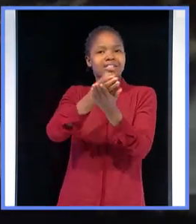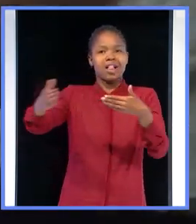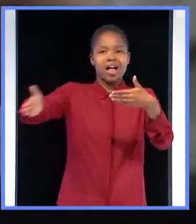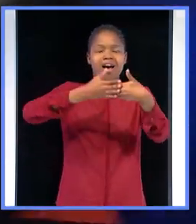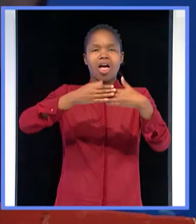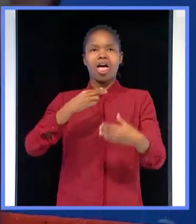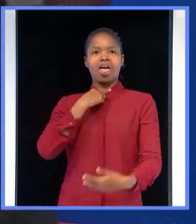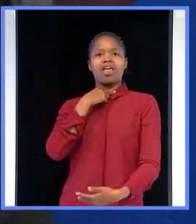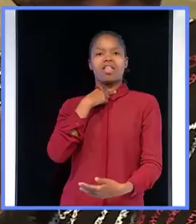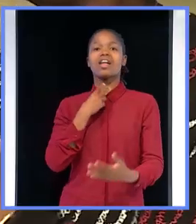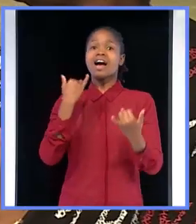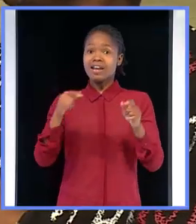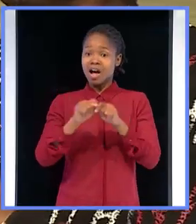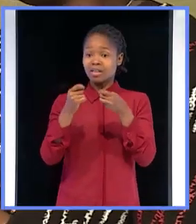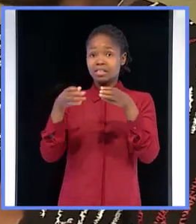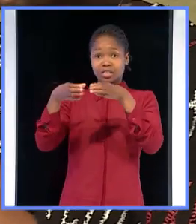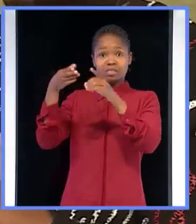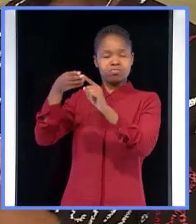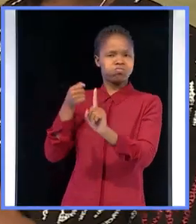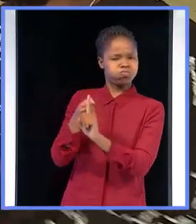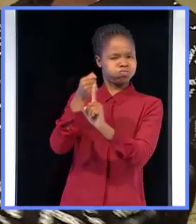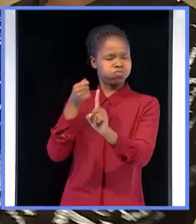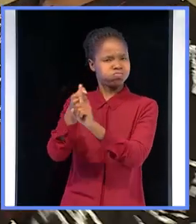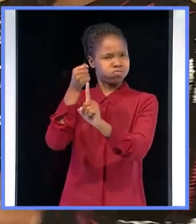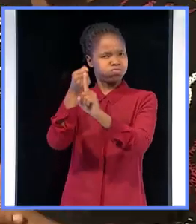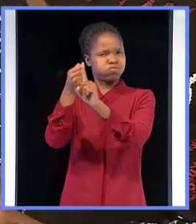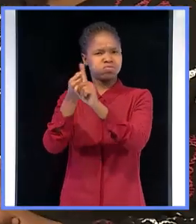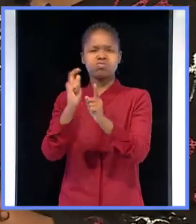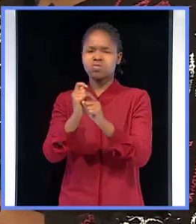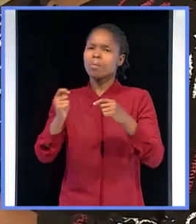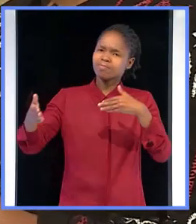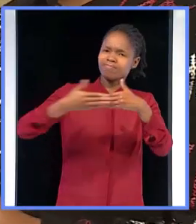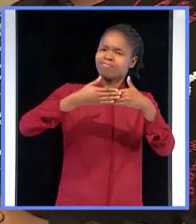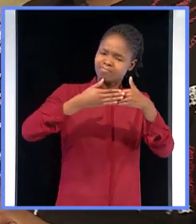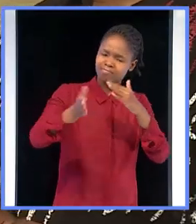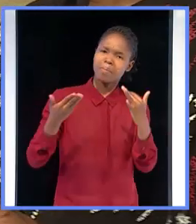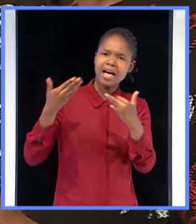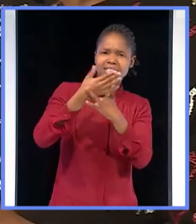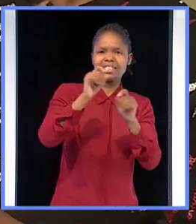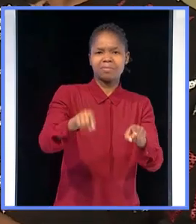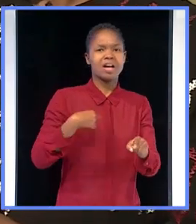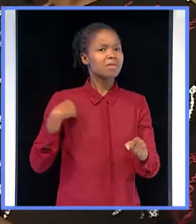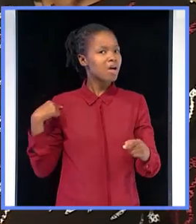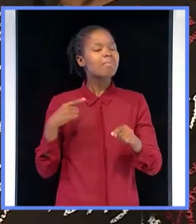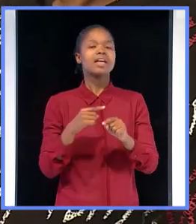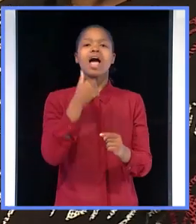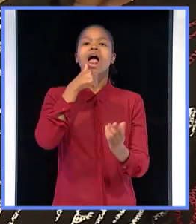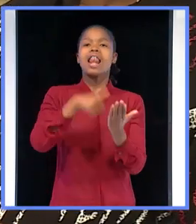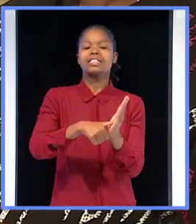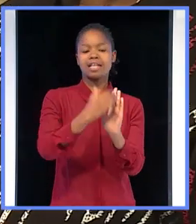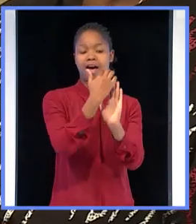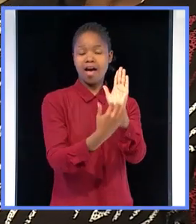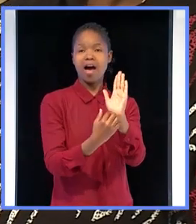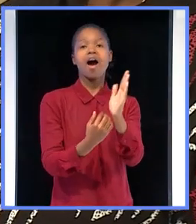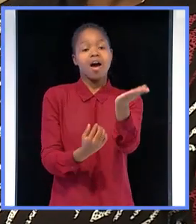that the league wants to actually help him. Yeah, definitely. How far are we and what have you guys contributed to that? We're basically waiting just for one more letter for